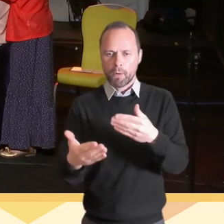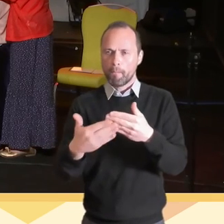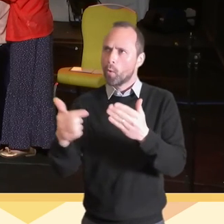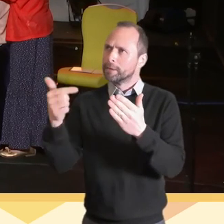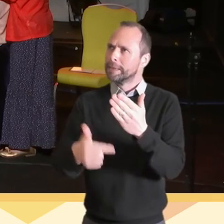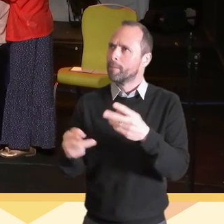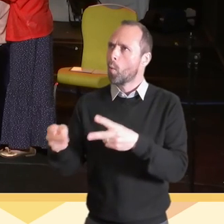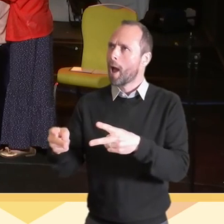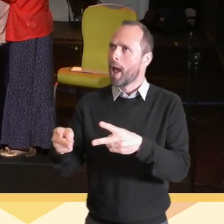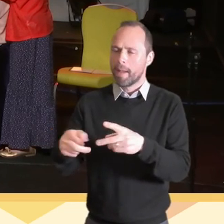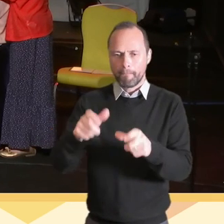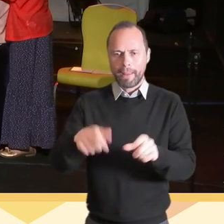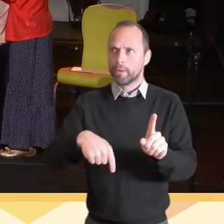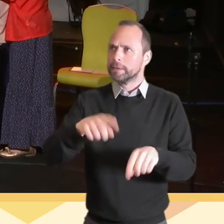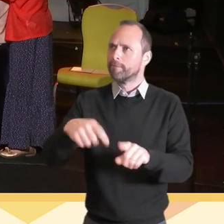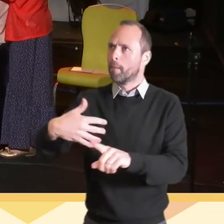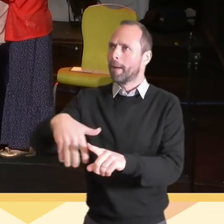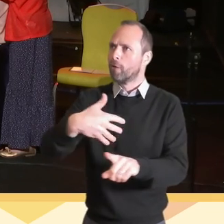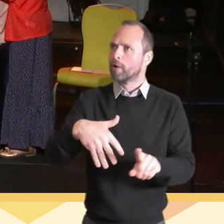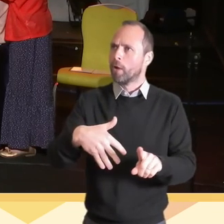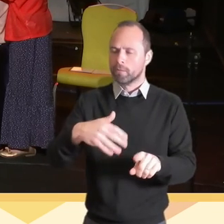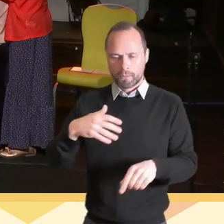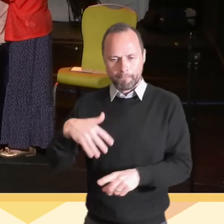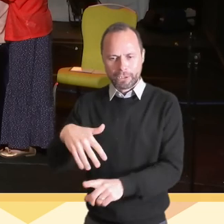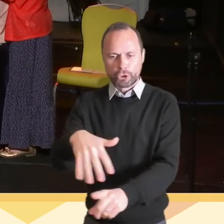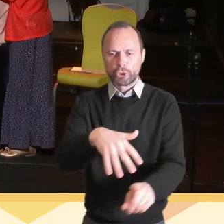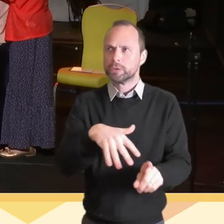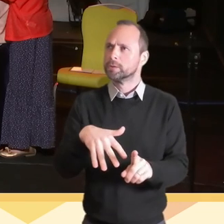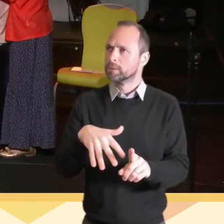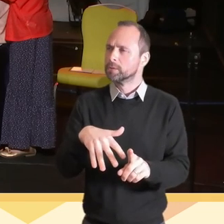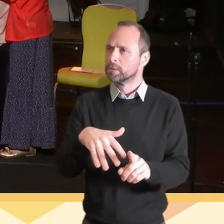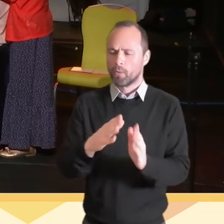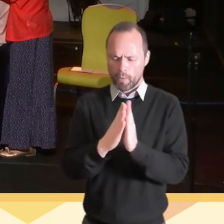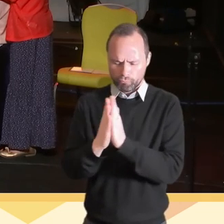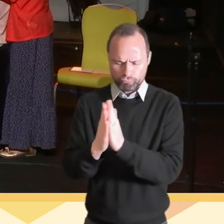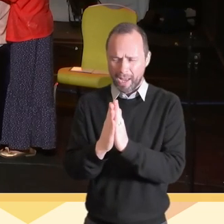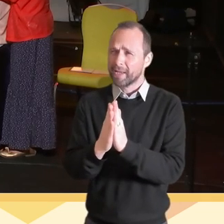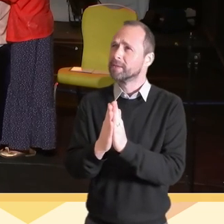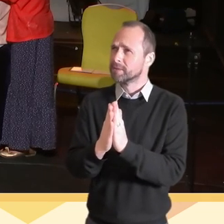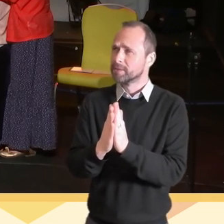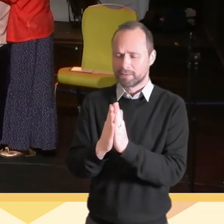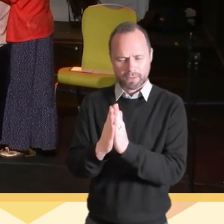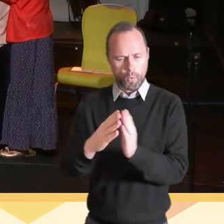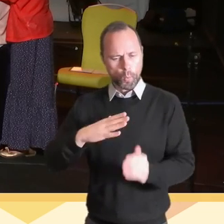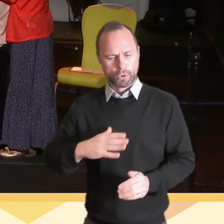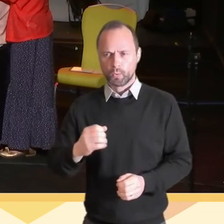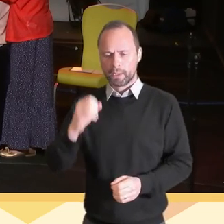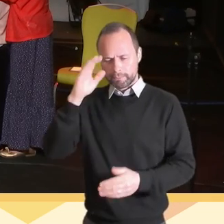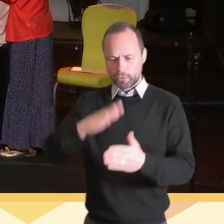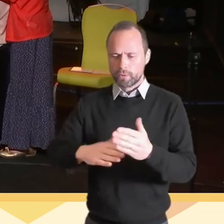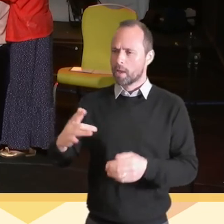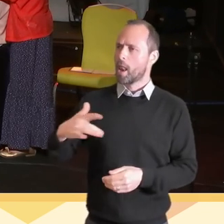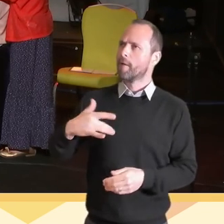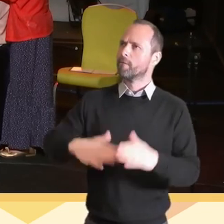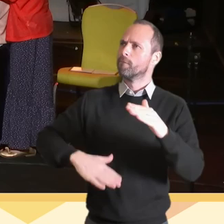your mission. We pray that we would know more of what it means to experience life in all its fullness and